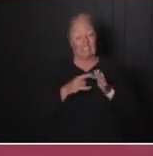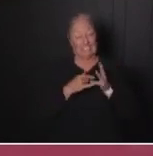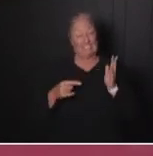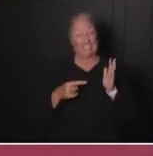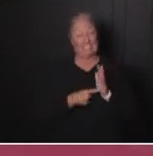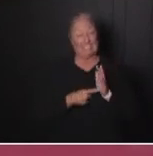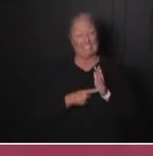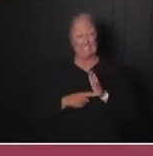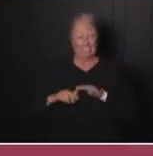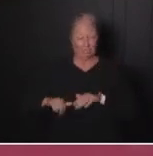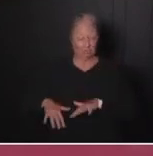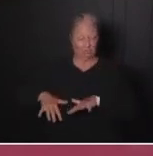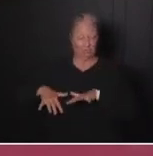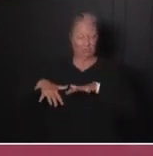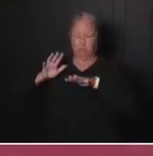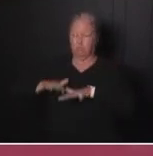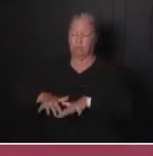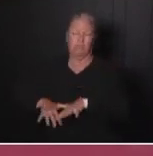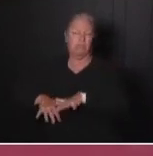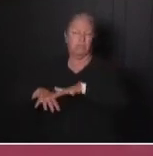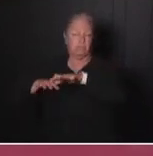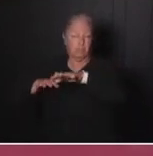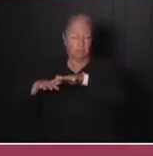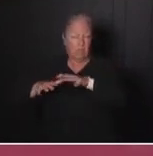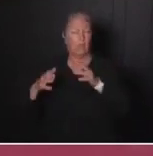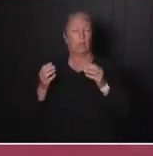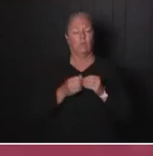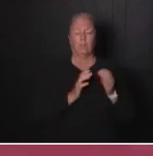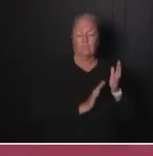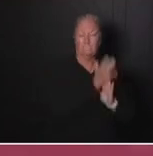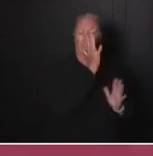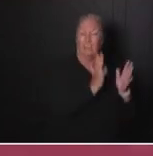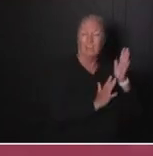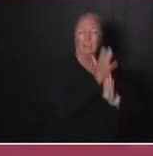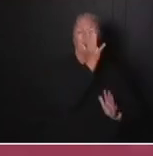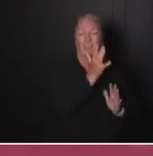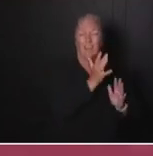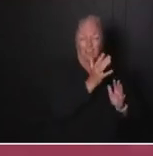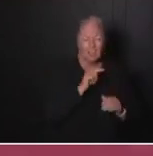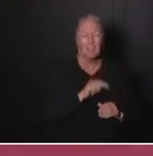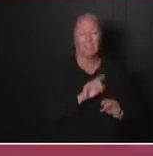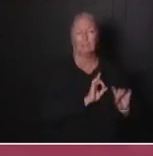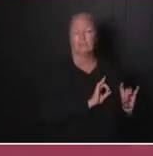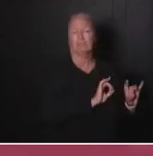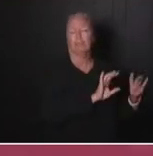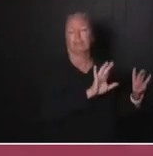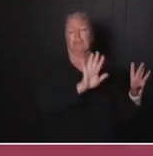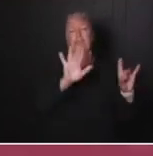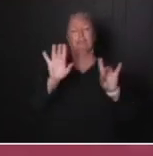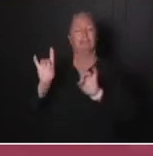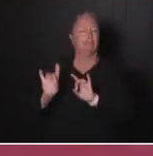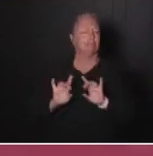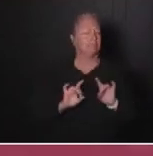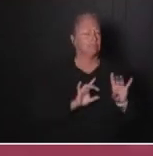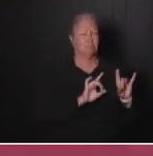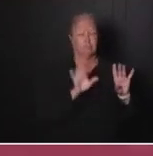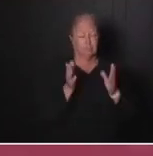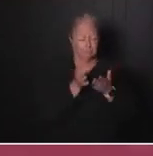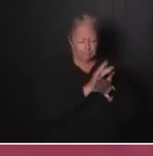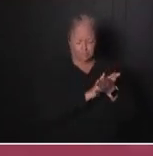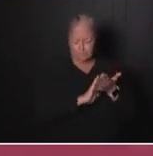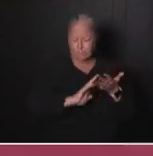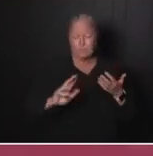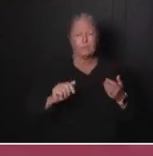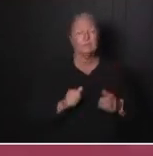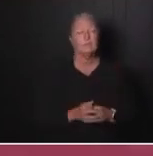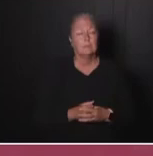the wake of an unprecedented fire season that scorched so much of our continent. And in the nation's